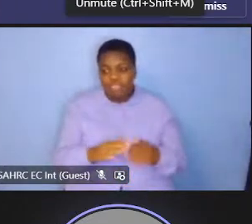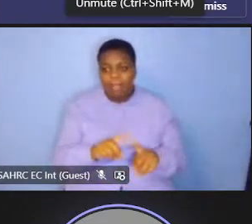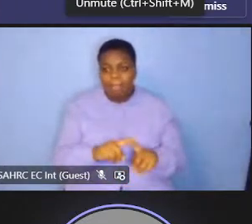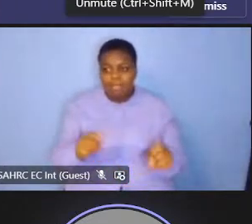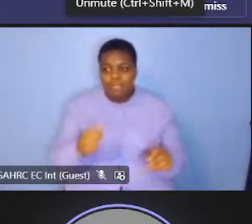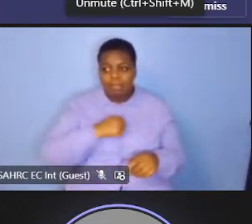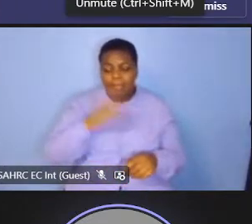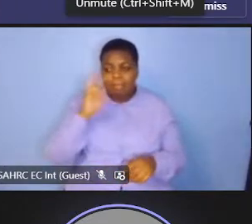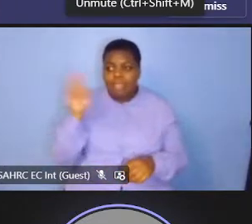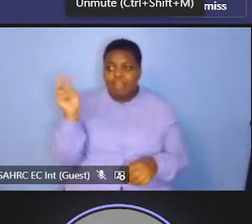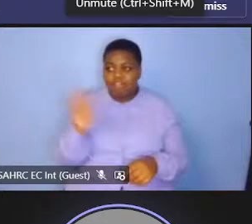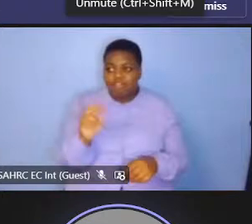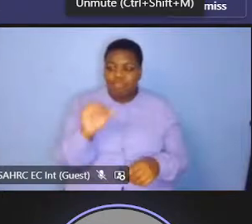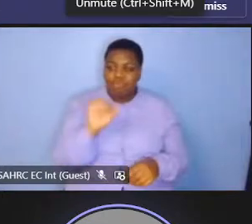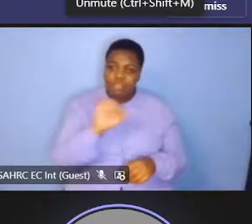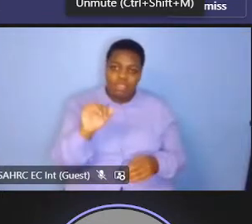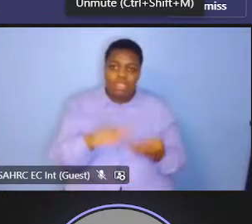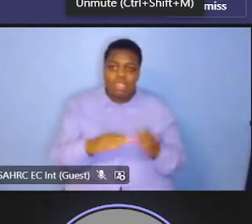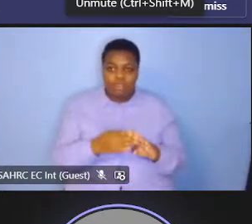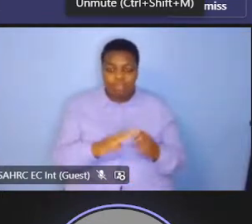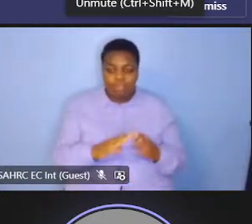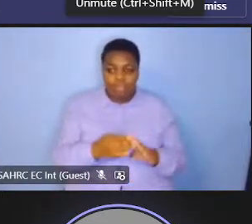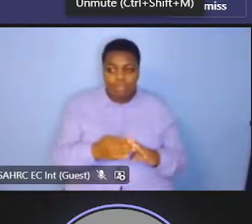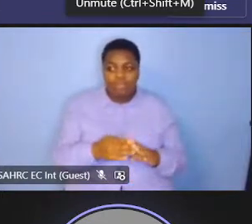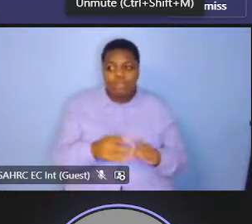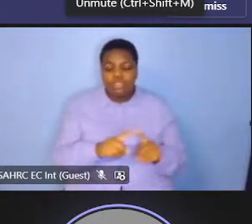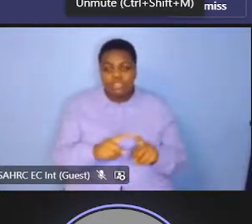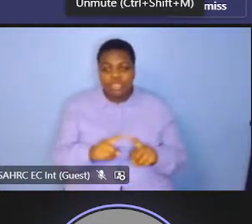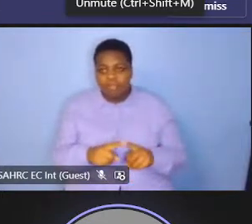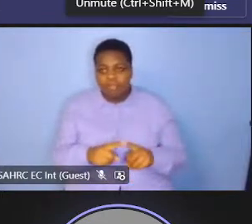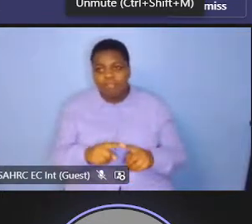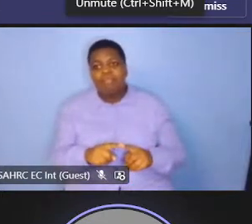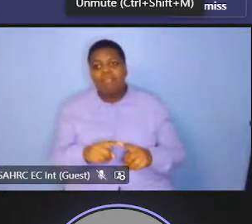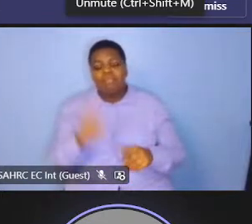my view is that the needs of society versus the needs of,